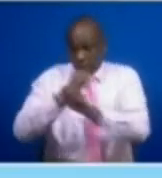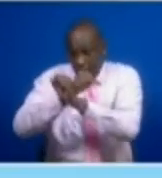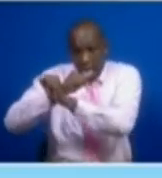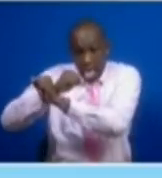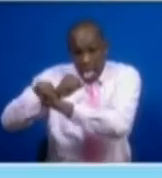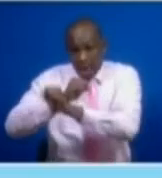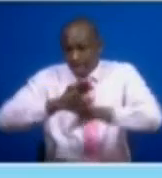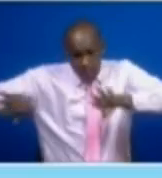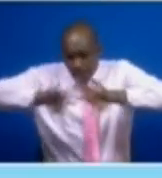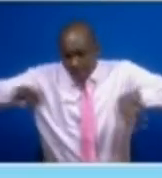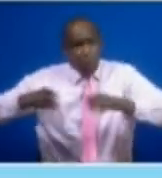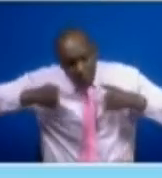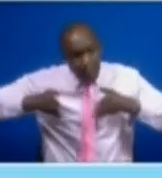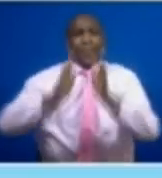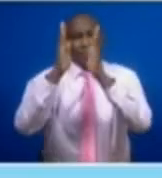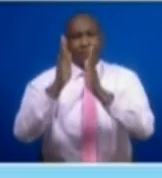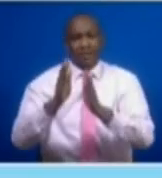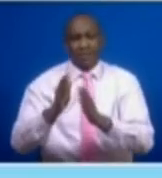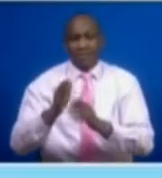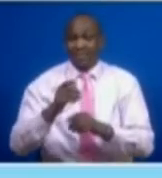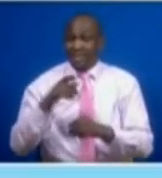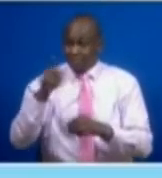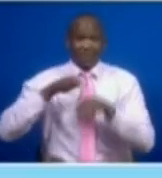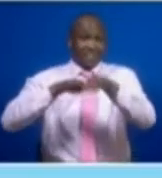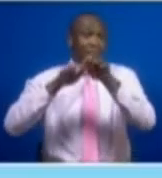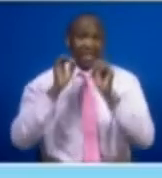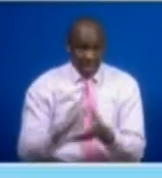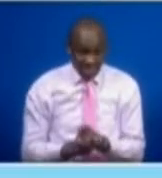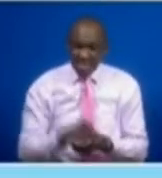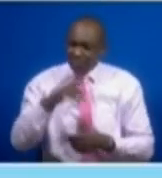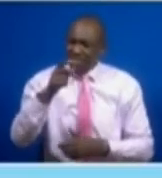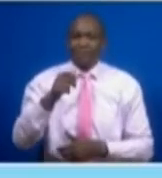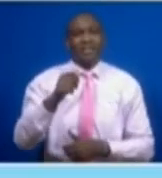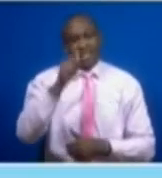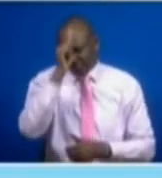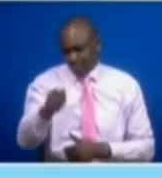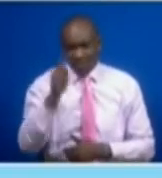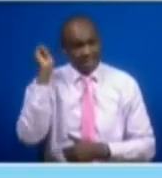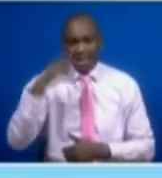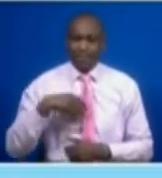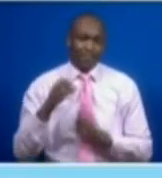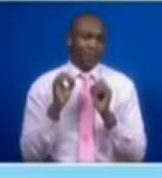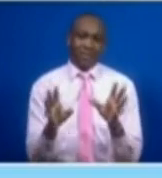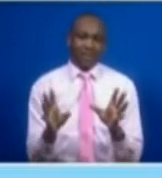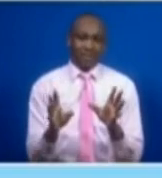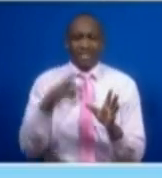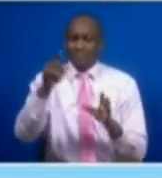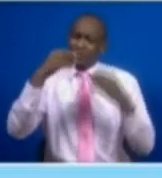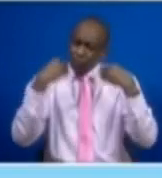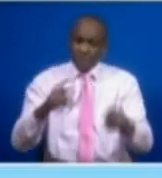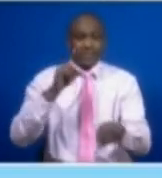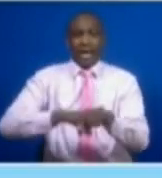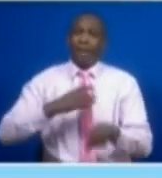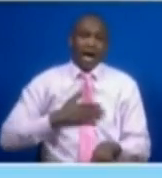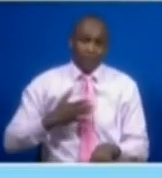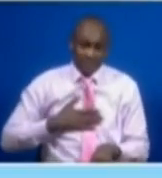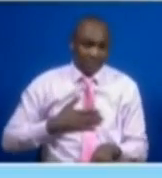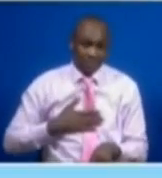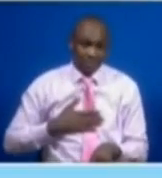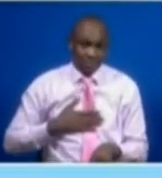They don't face traffic. So it seems like it's disrespectful to the people. It seems like wasting our time is something that